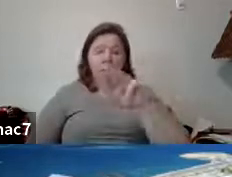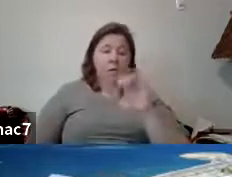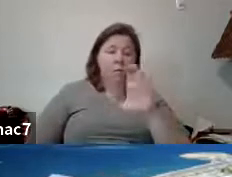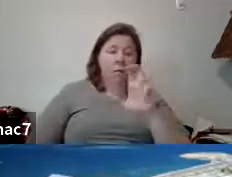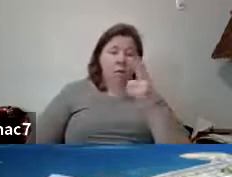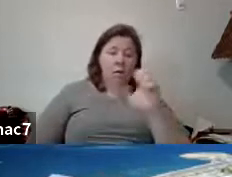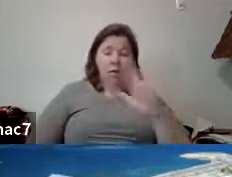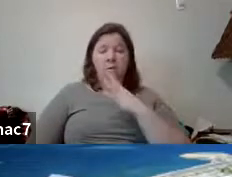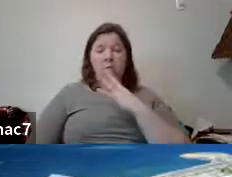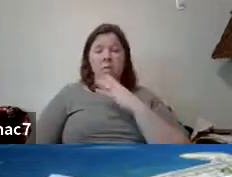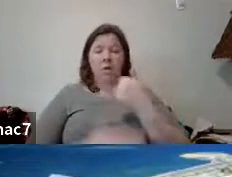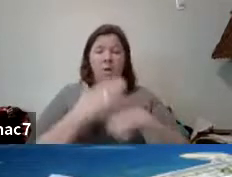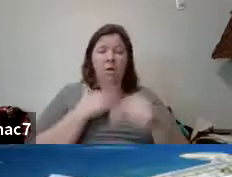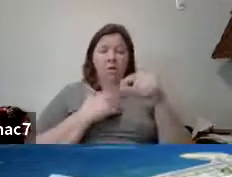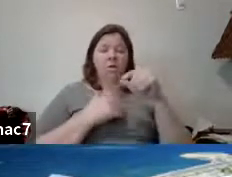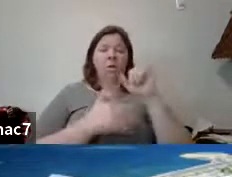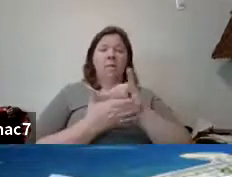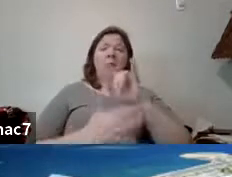on that Q&A session,